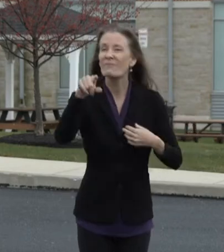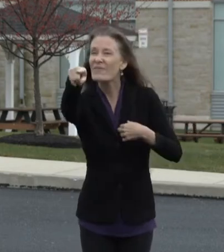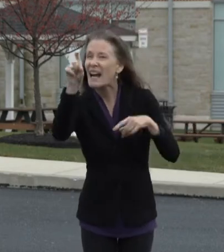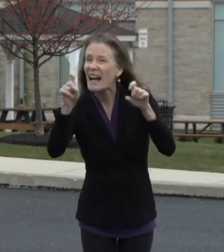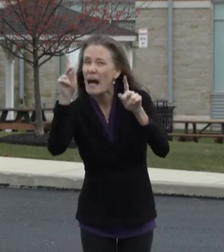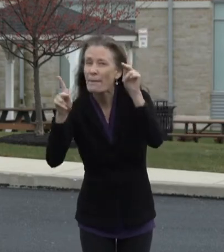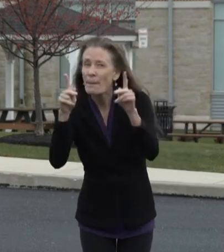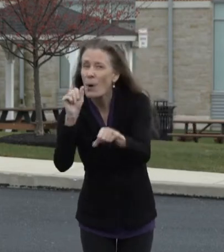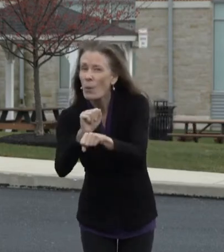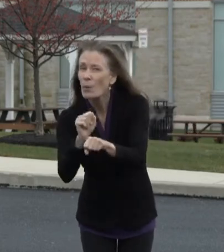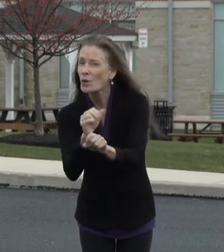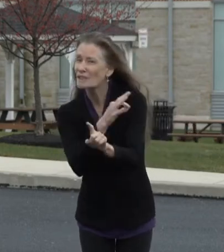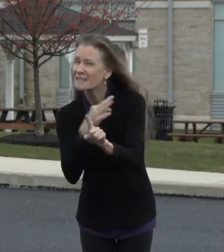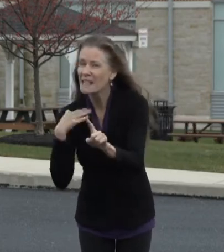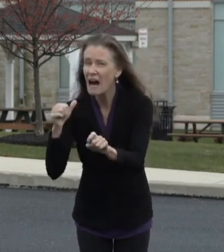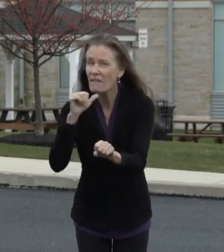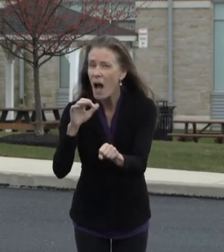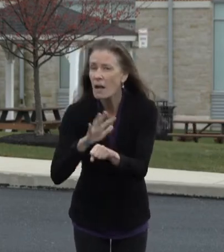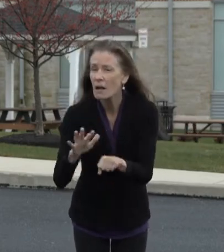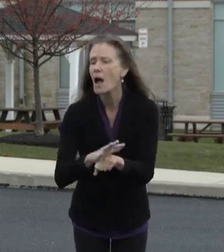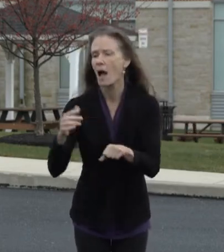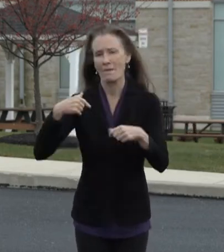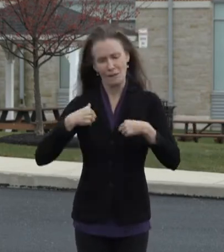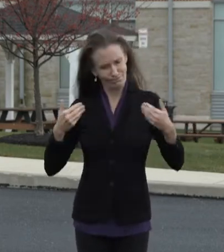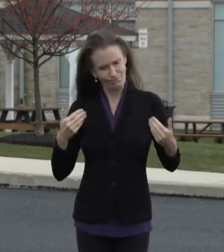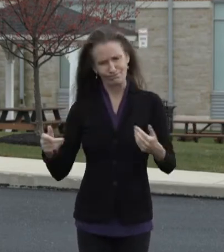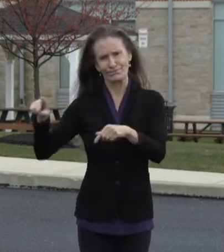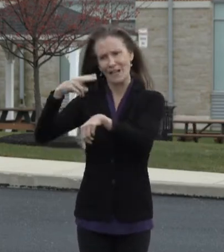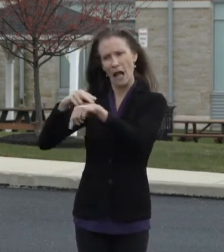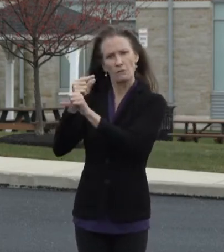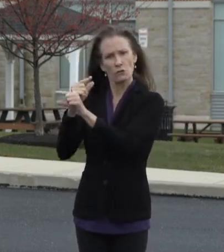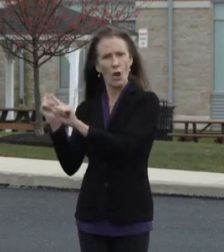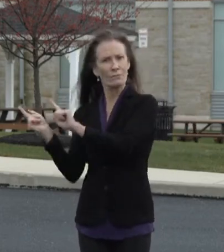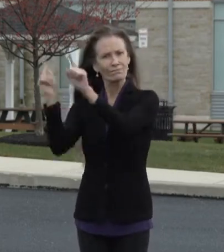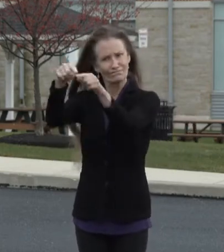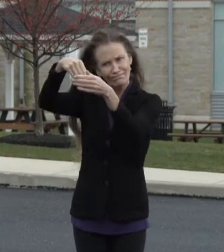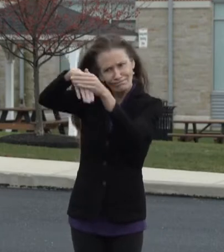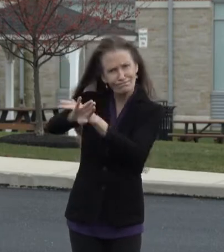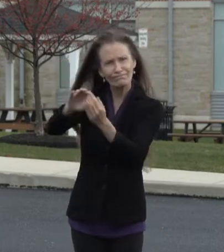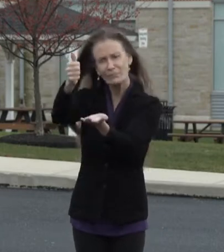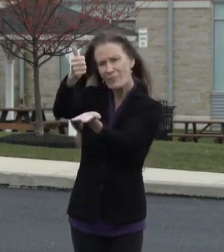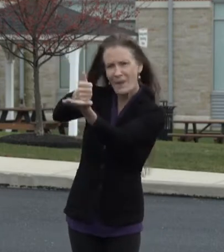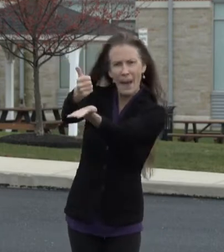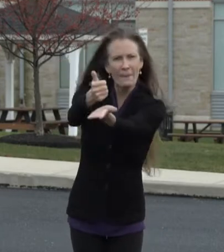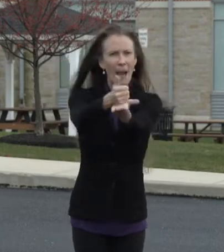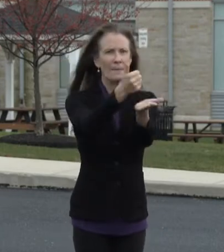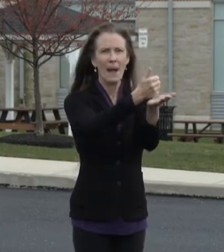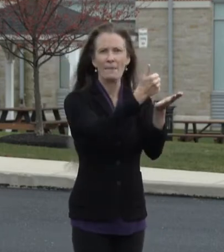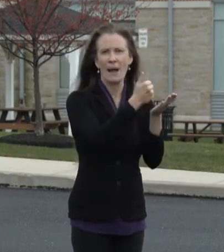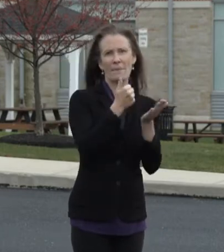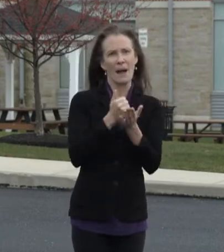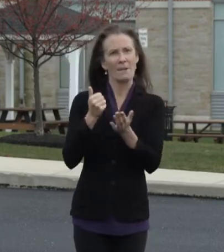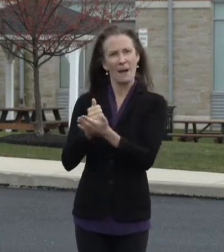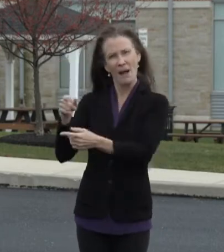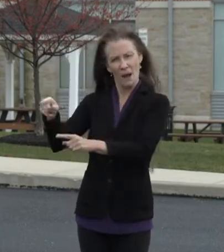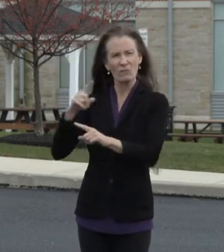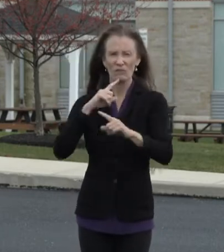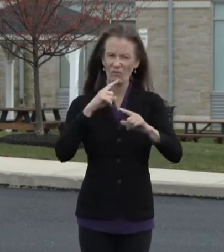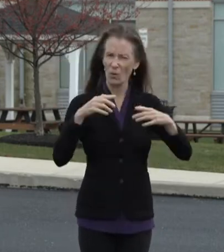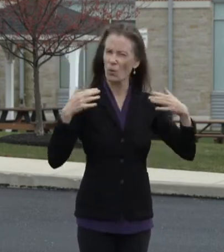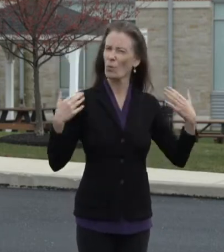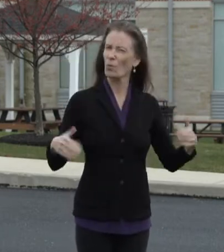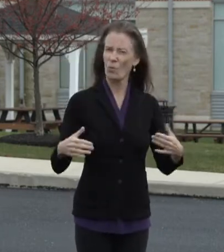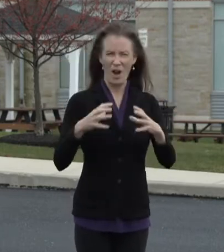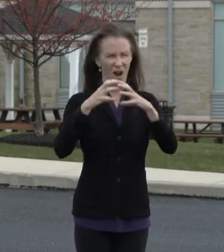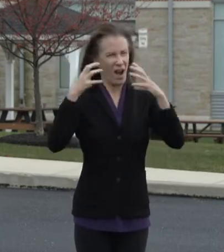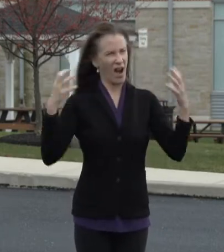with staffing shortages and have provided essential assistance. This assistance has ensured that our loved